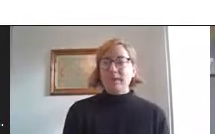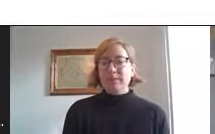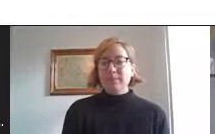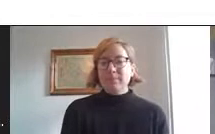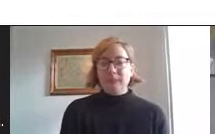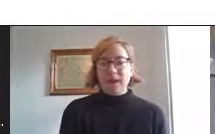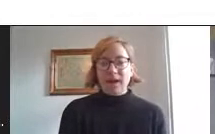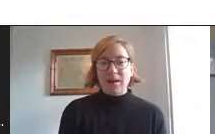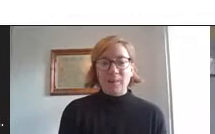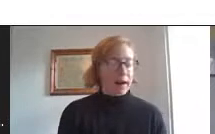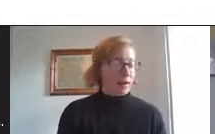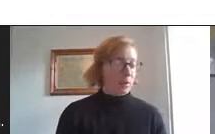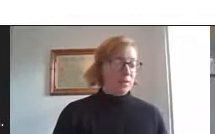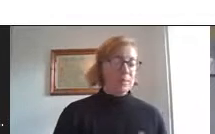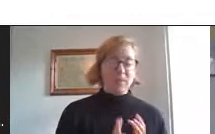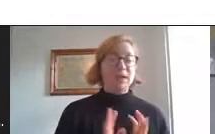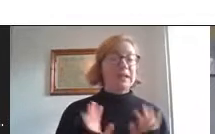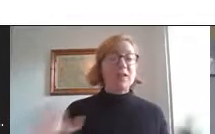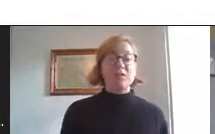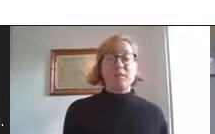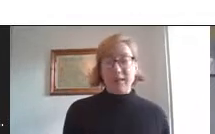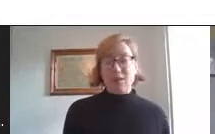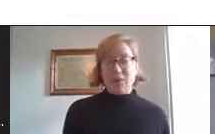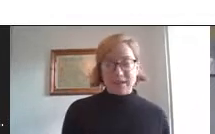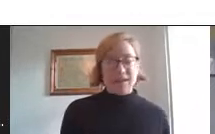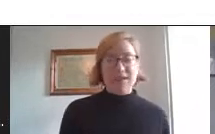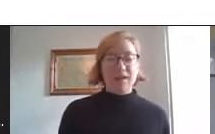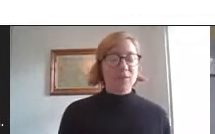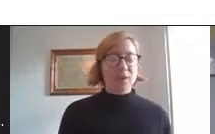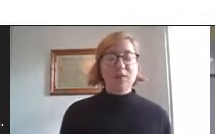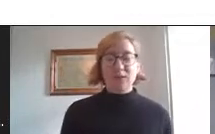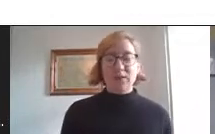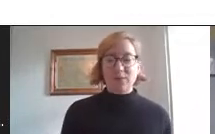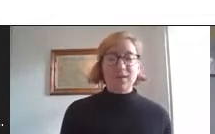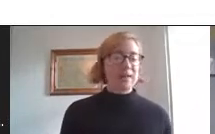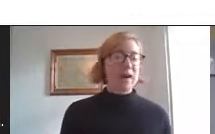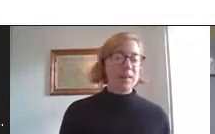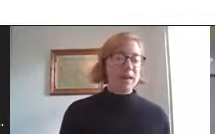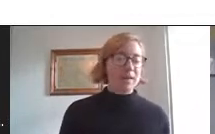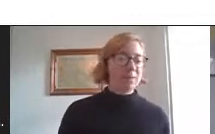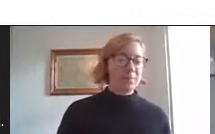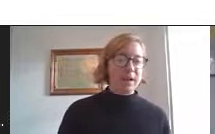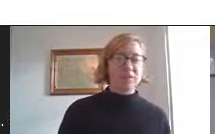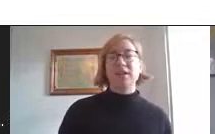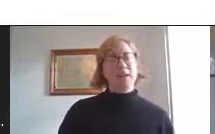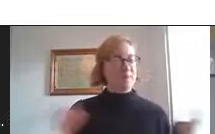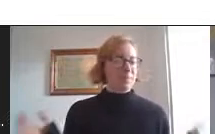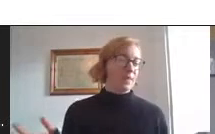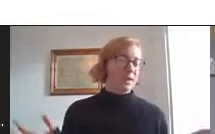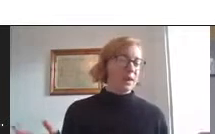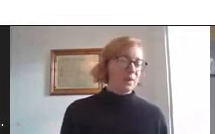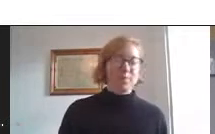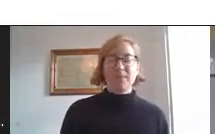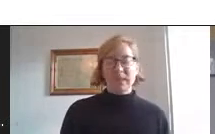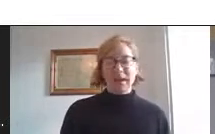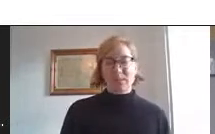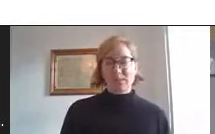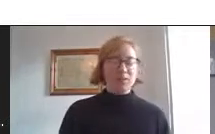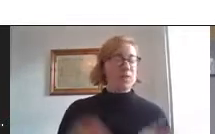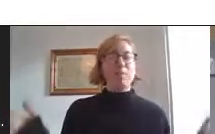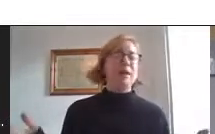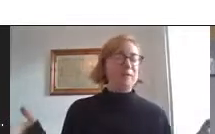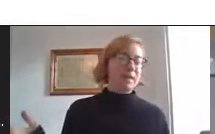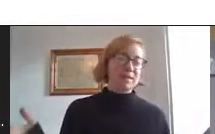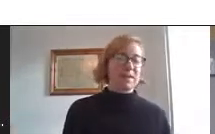in Birmingham, I would love to be corrected, and I would love it if anyone can tell me, actually, you